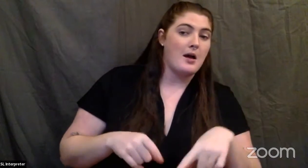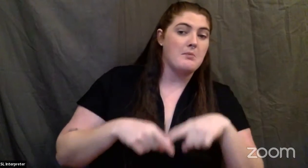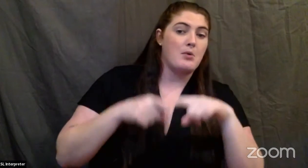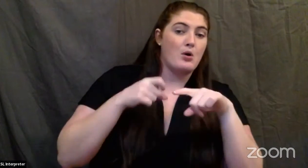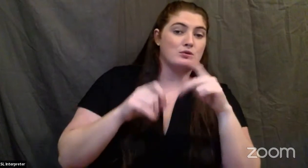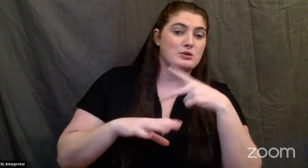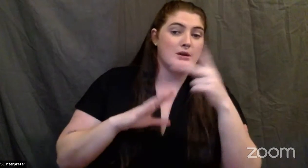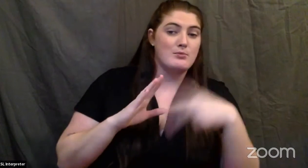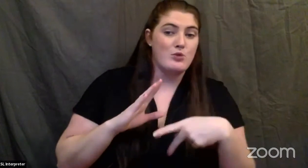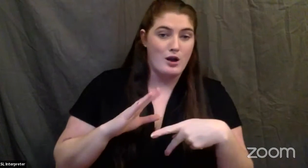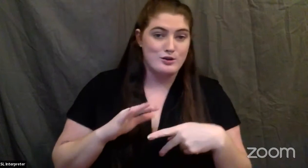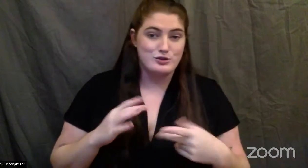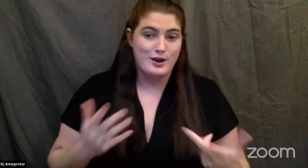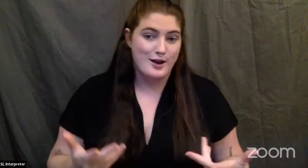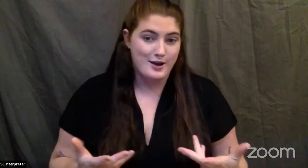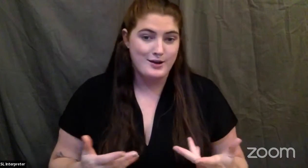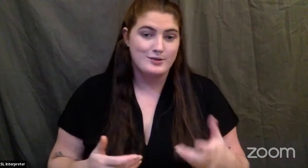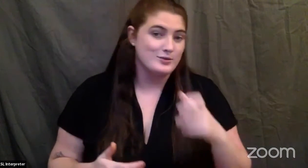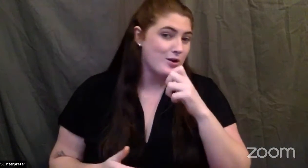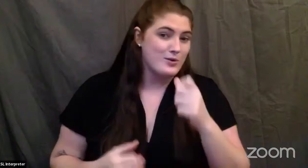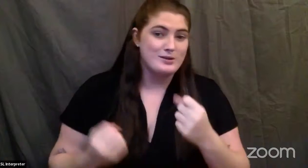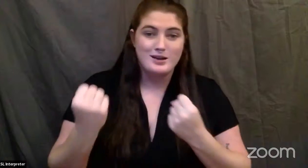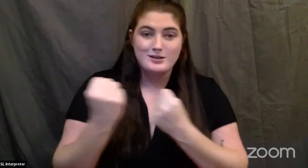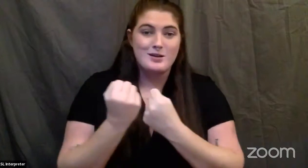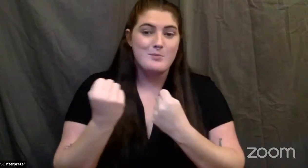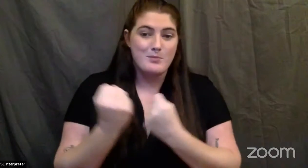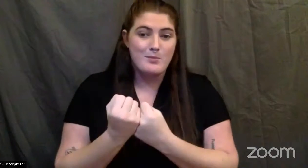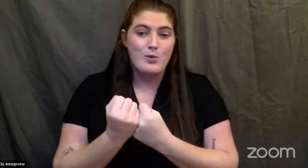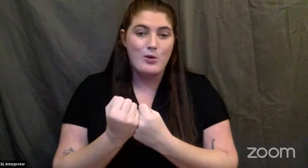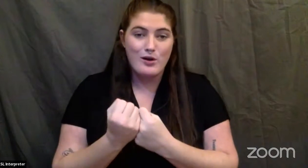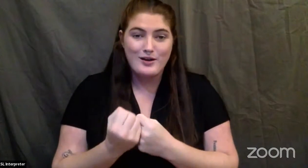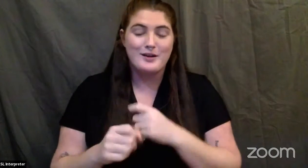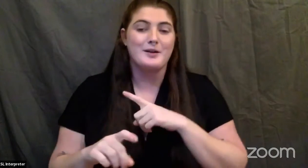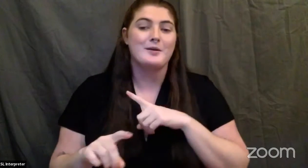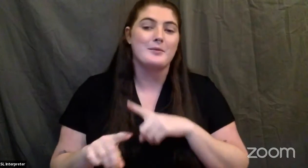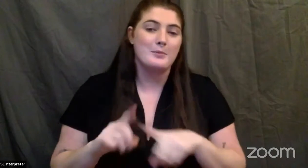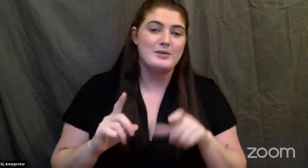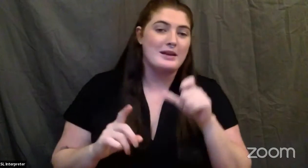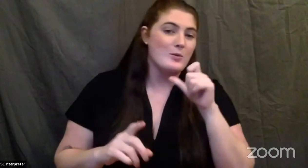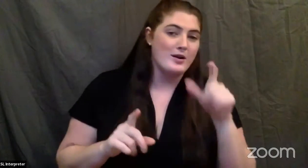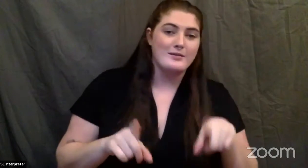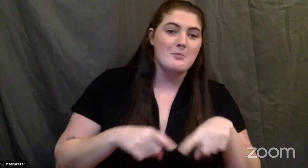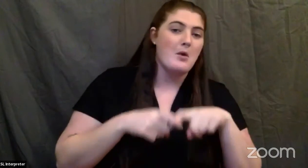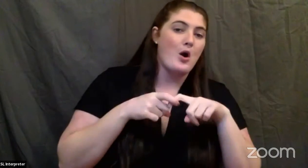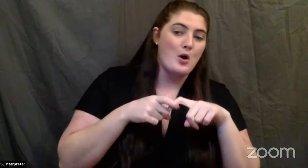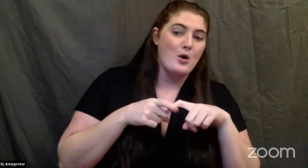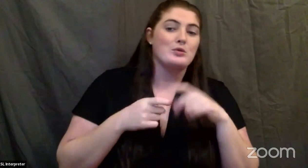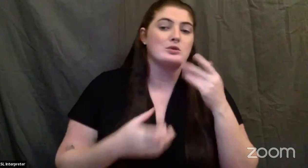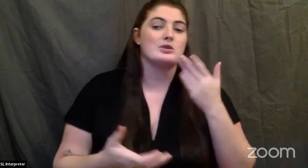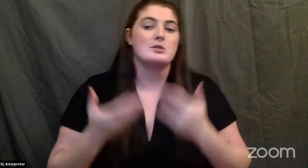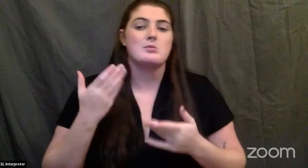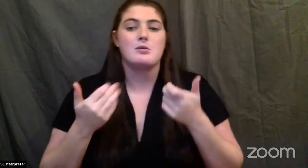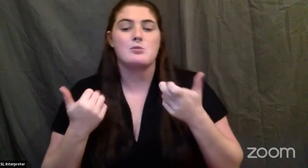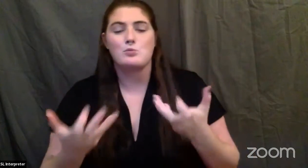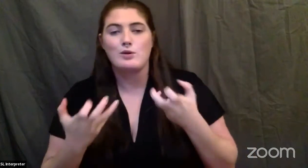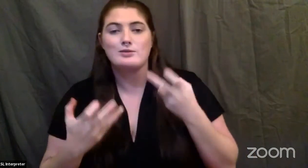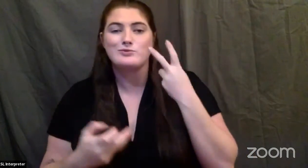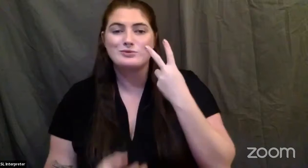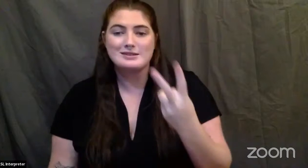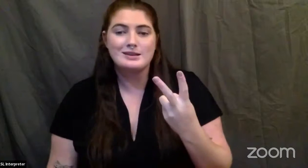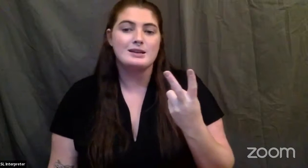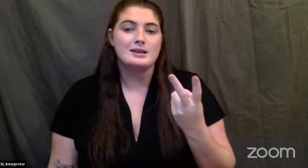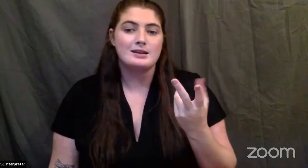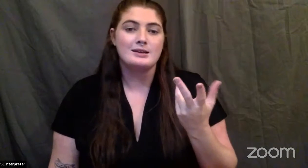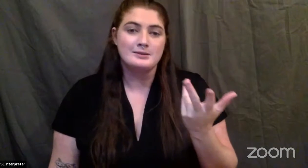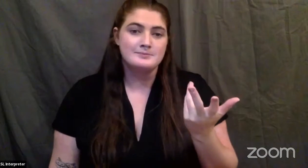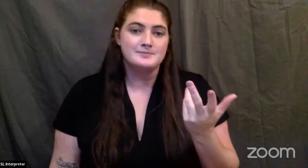wasn't exactly a Endorsement. a strong endorsement, but they were not opposed. They're probably going to try to see, but